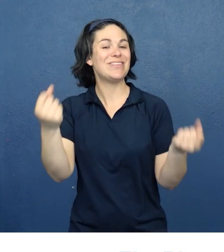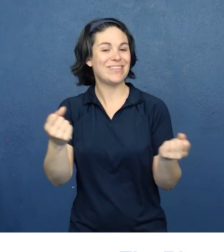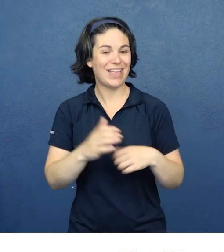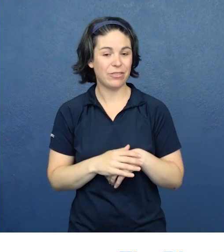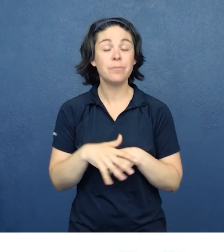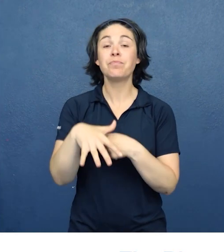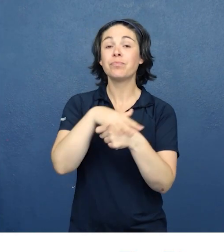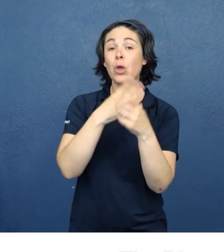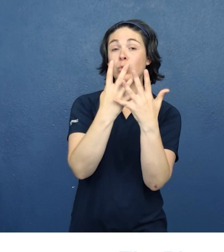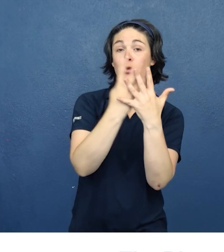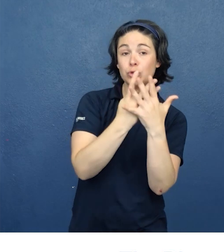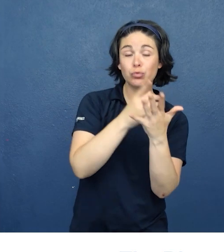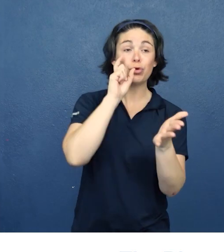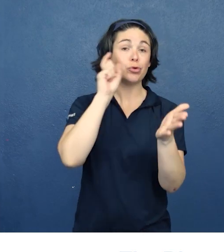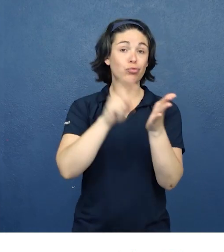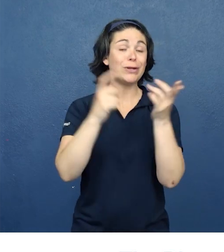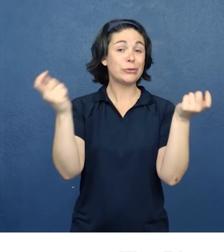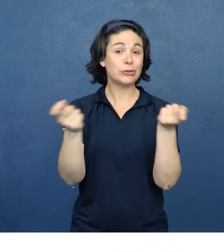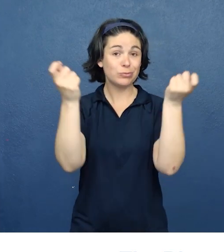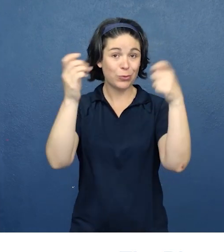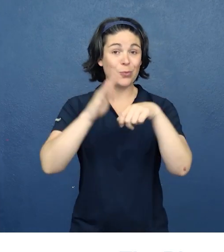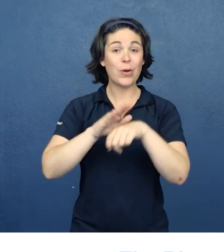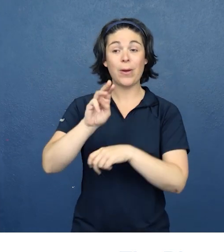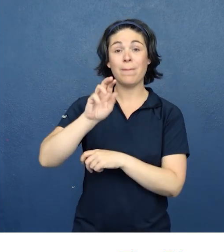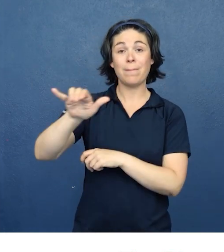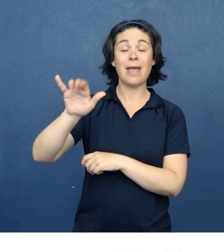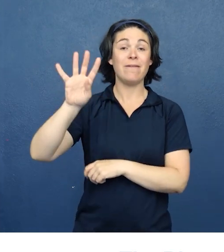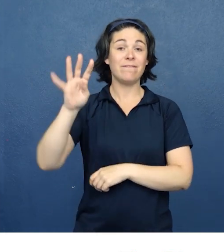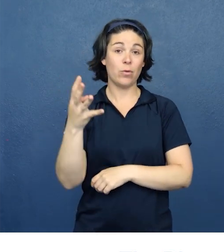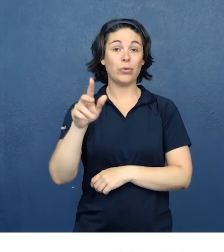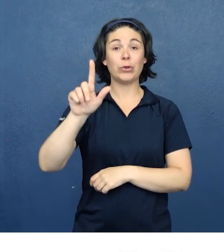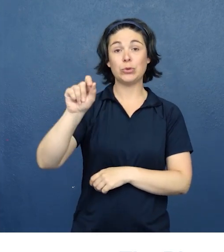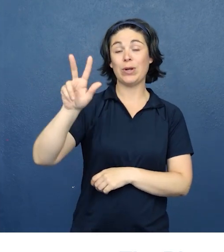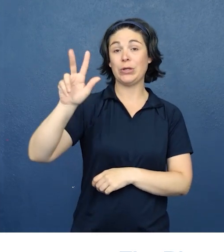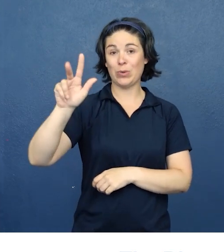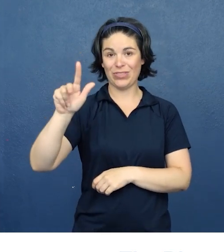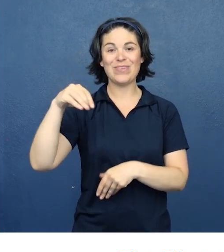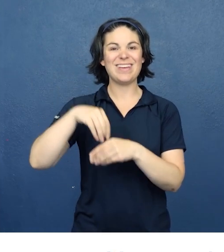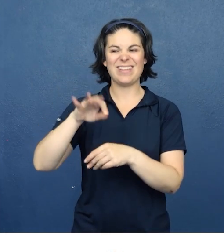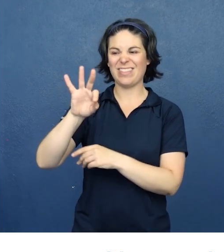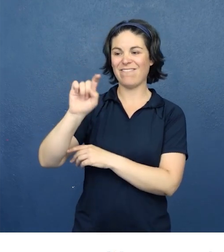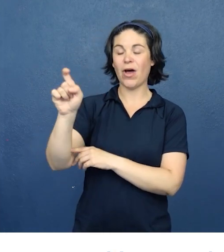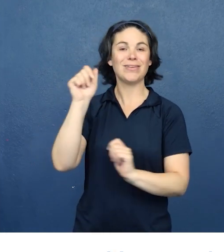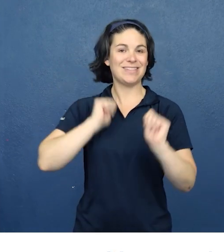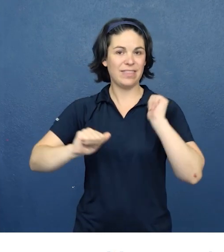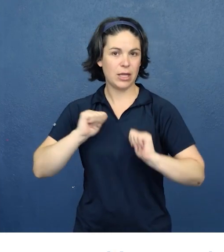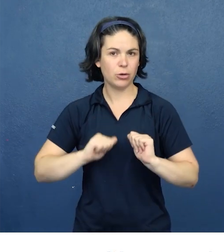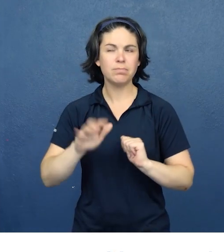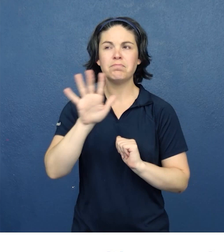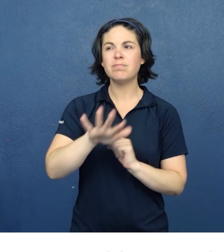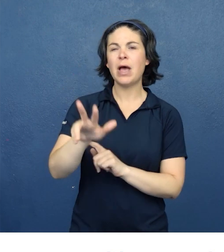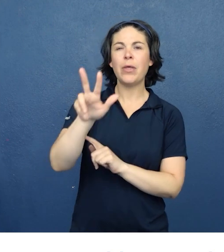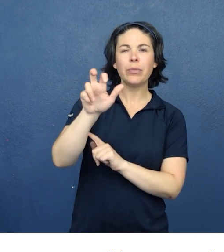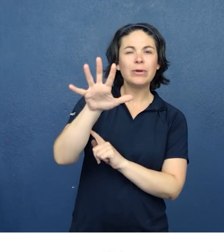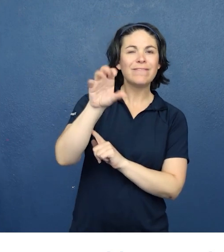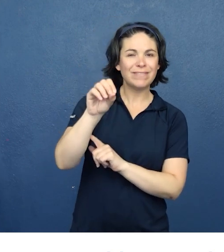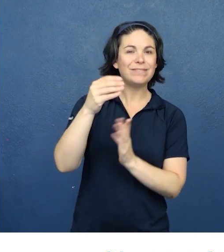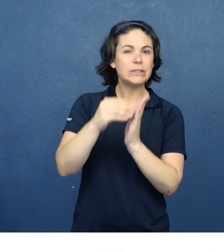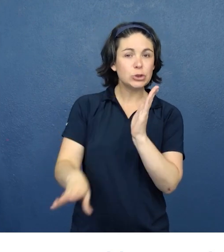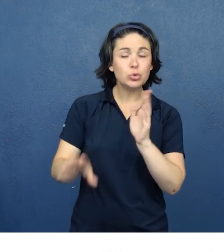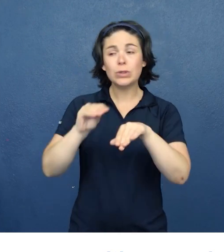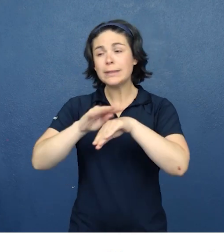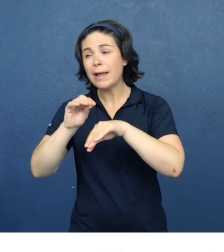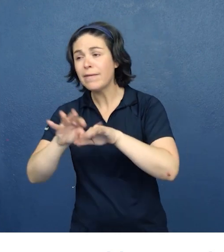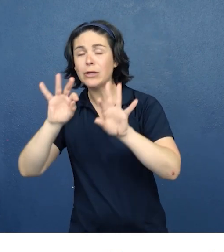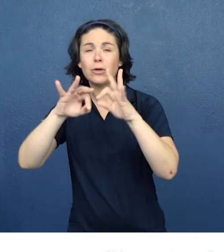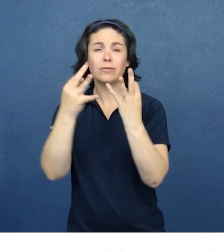County local screening and recognition ceremony was held on May 4, 2023 at the Fox Theater, with approximately 350 students,